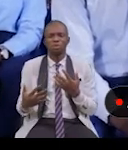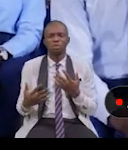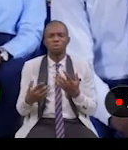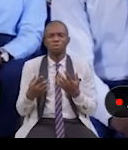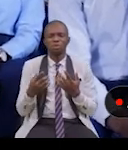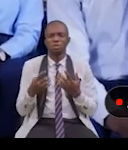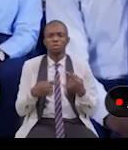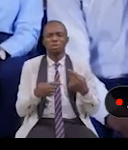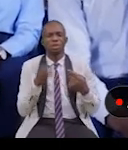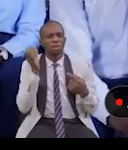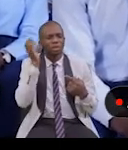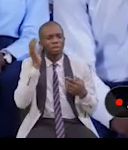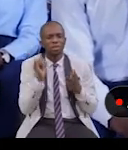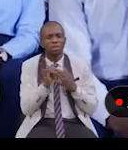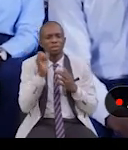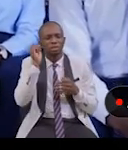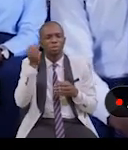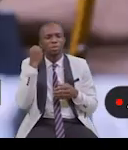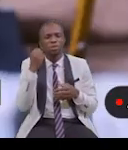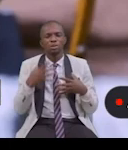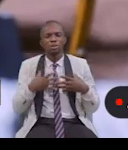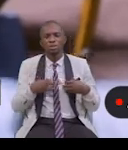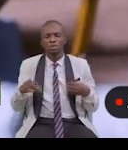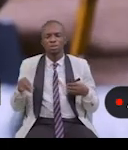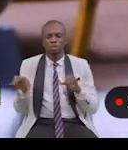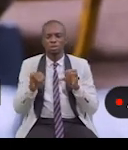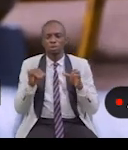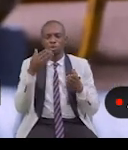he was healing, doing good.